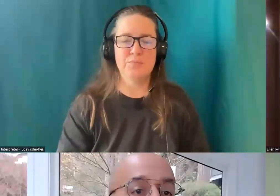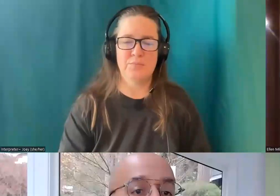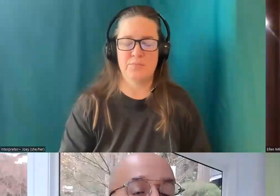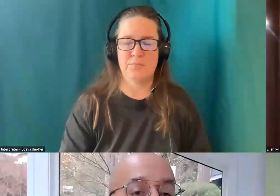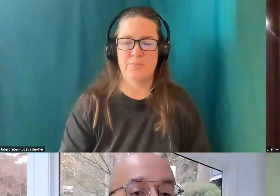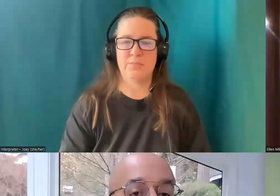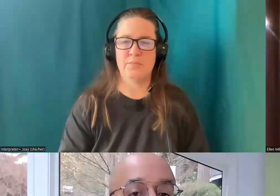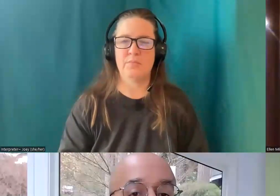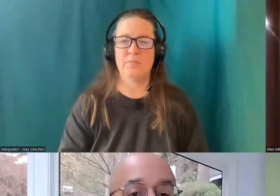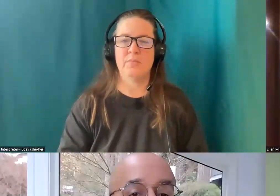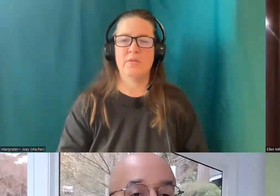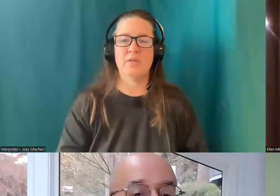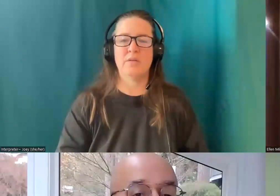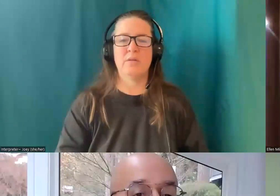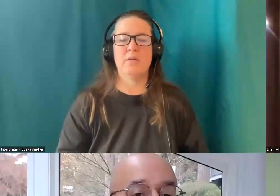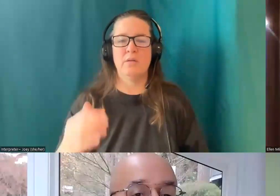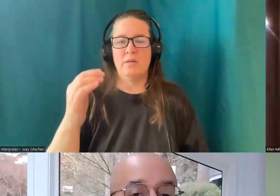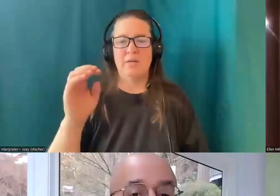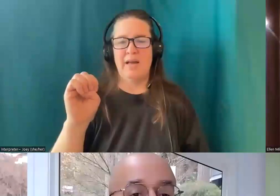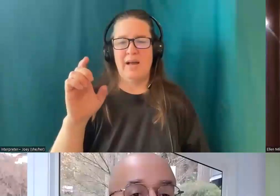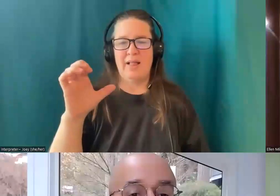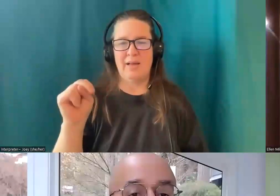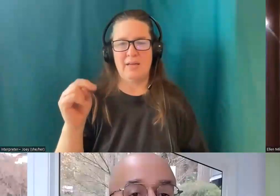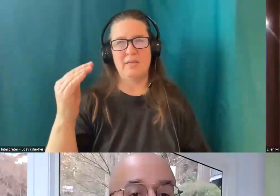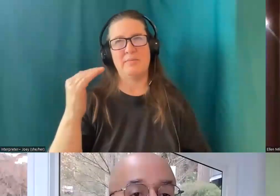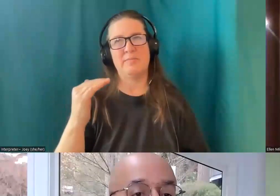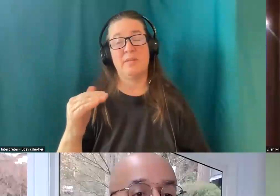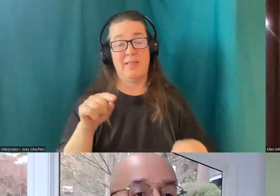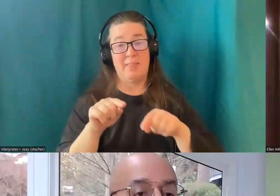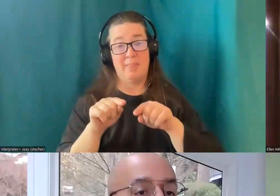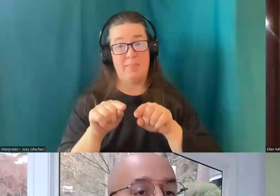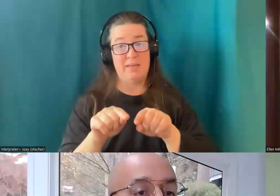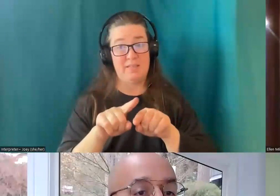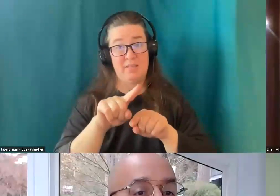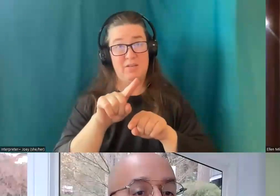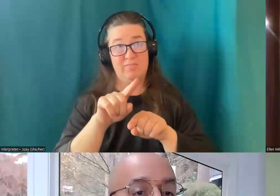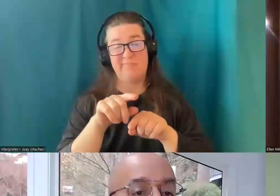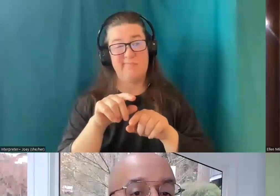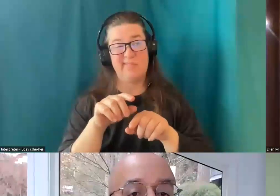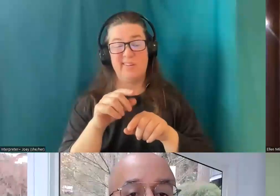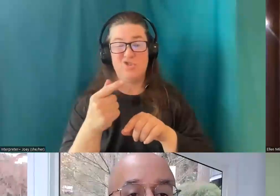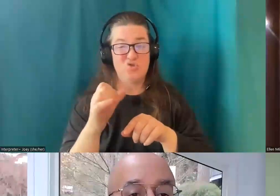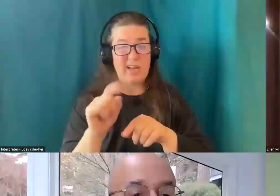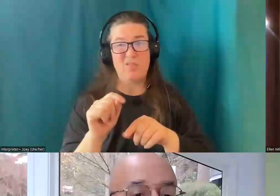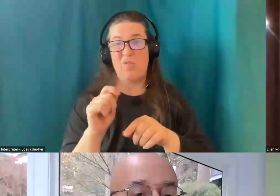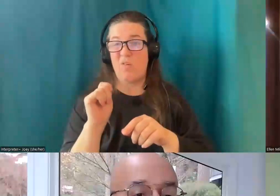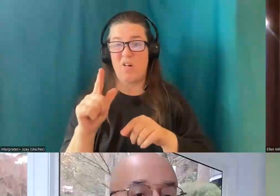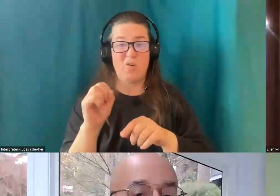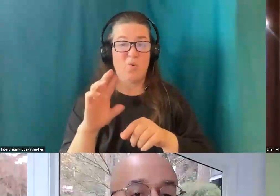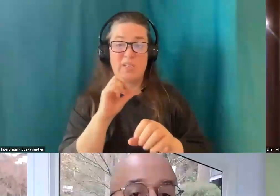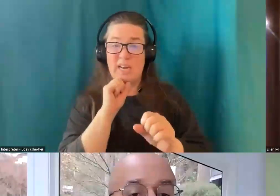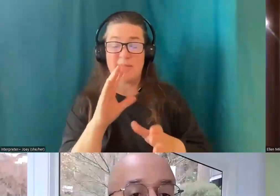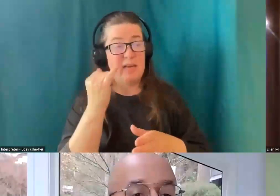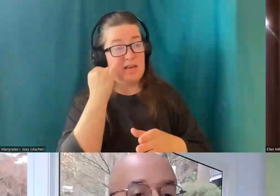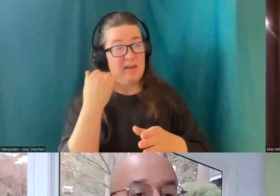We got another question. Is this an all or nothing application? So if an org requests $25,000 at the maximum, is